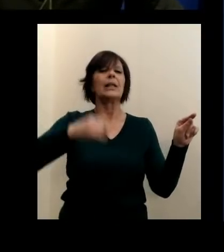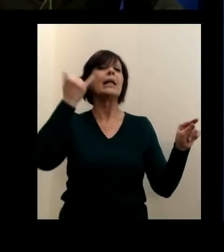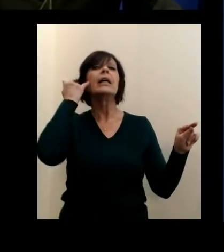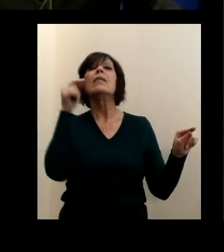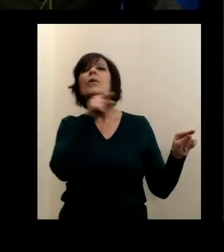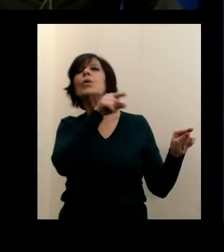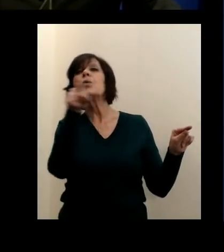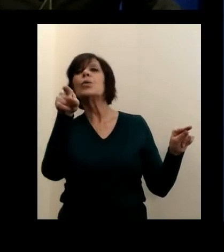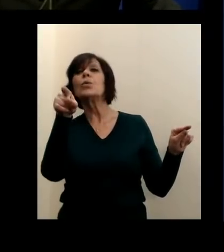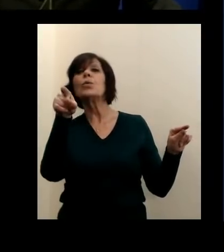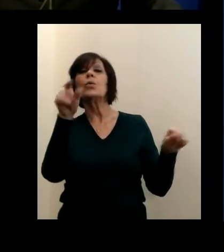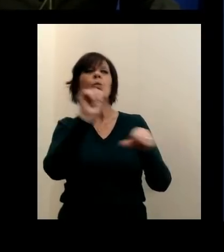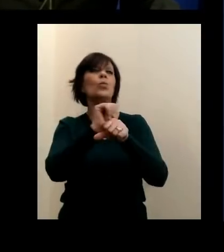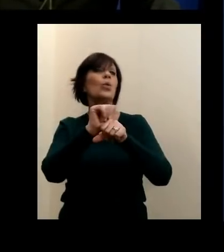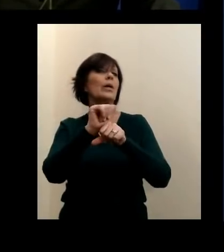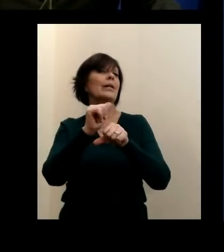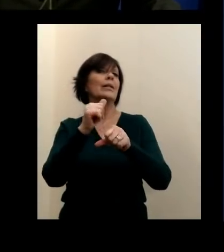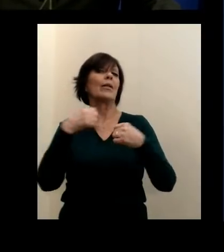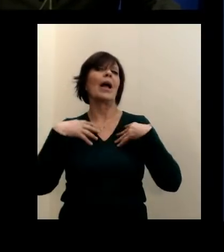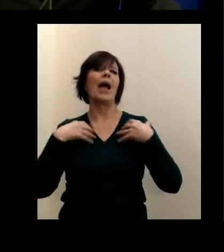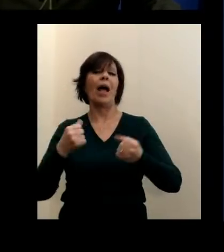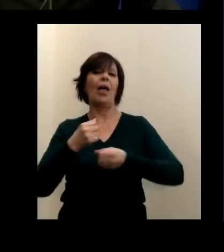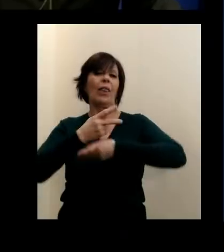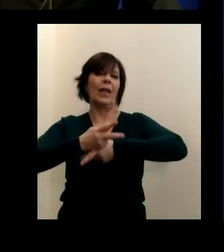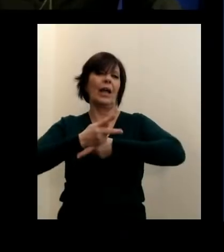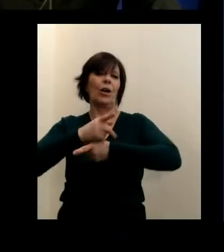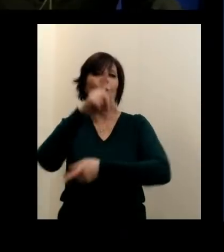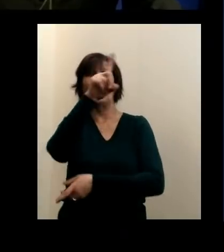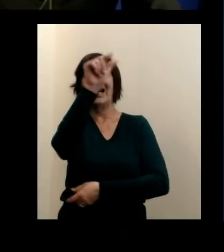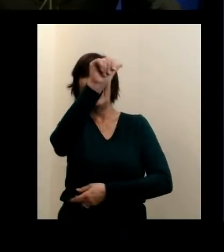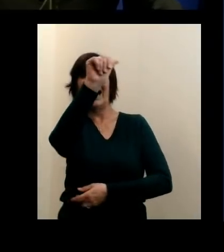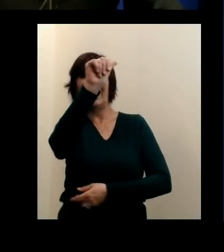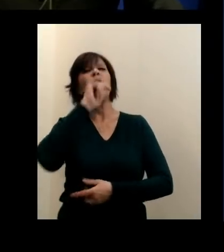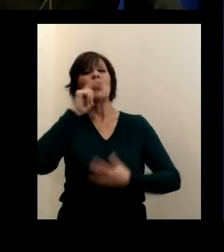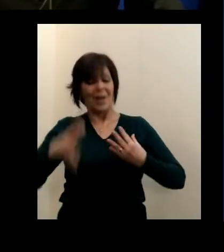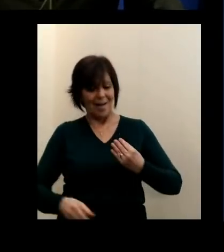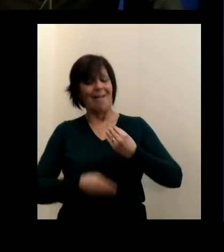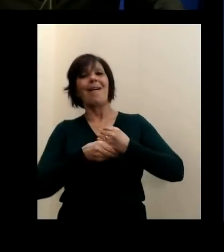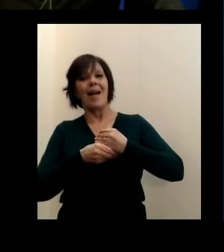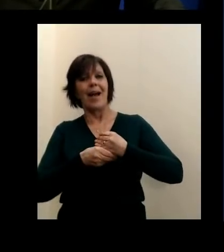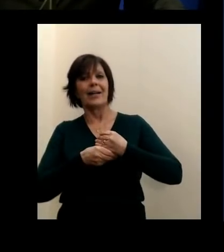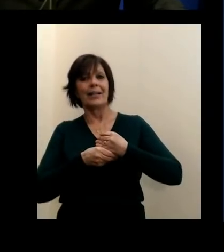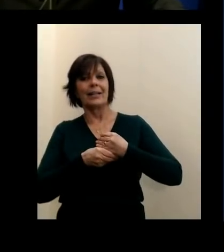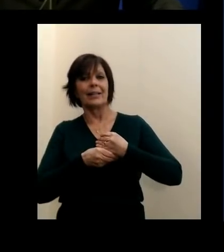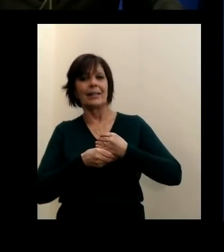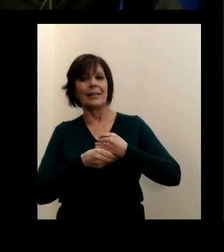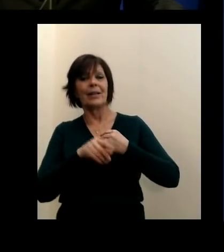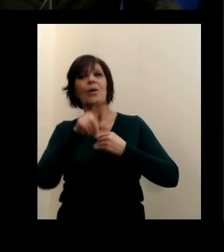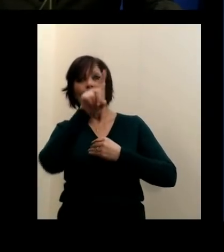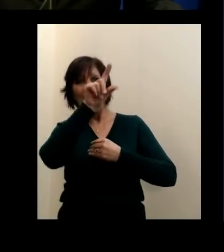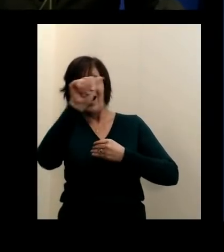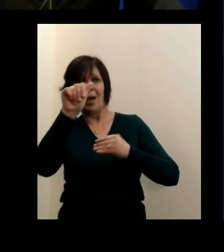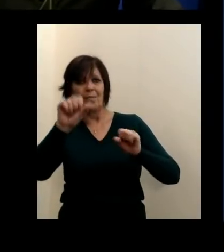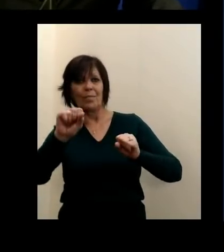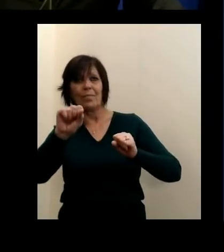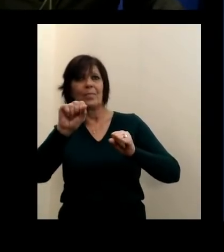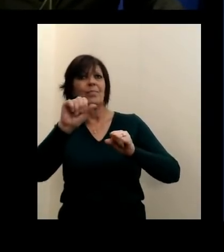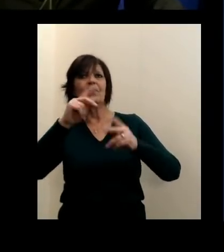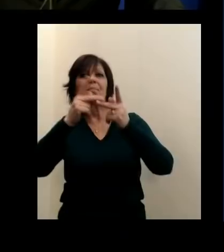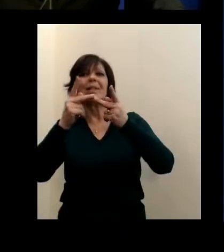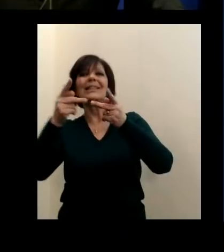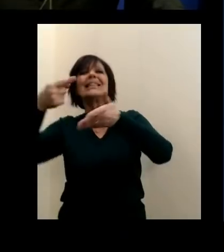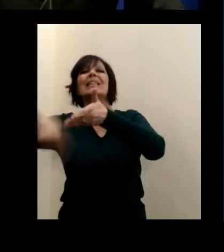a healthcare worker in the 1A category, we are adding 1A category pods next